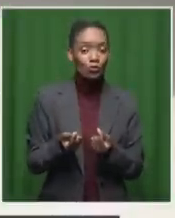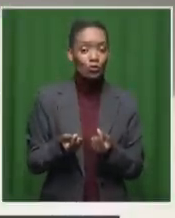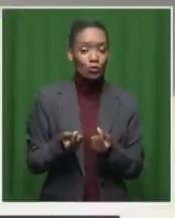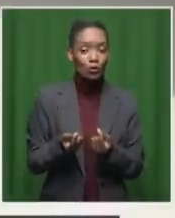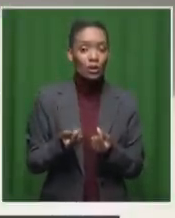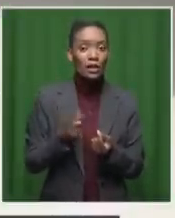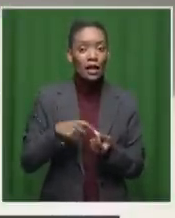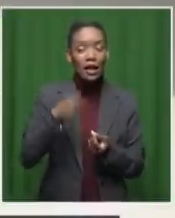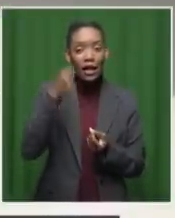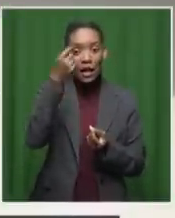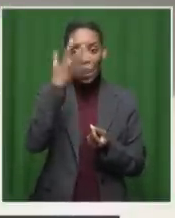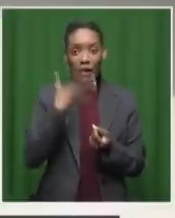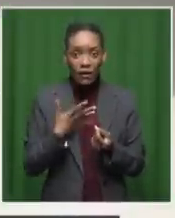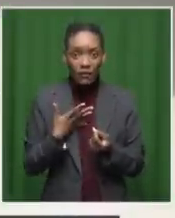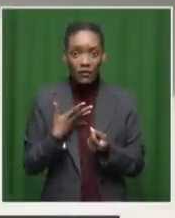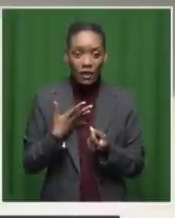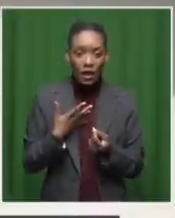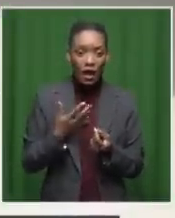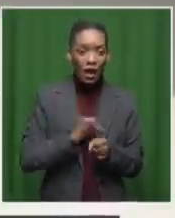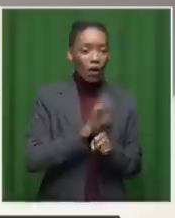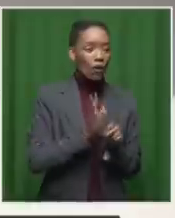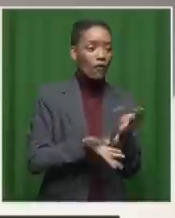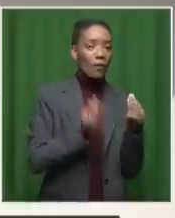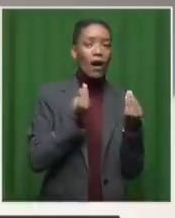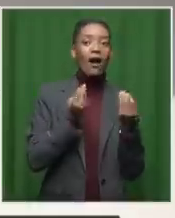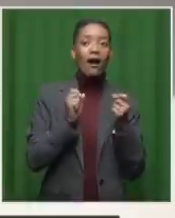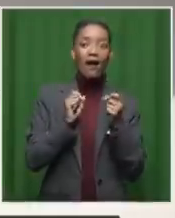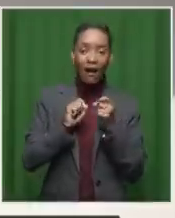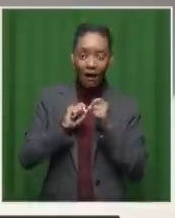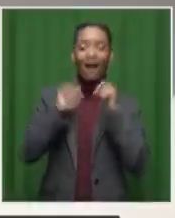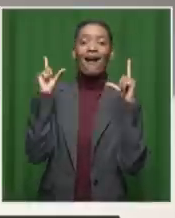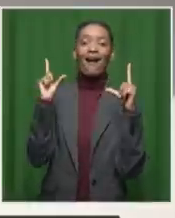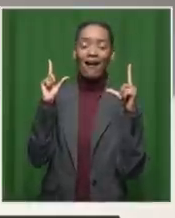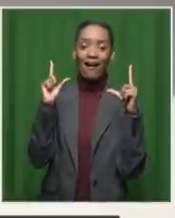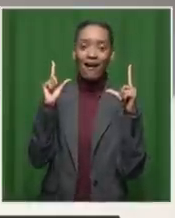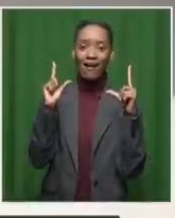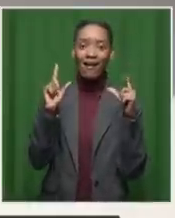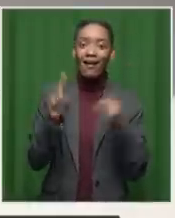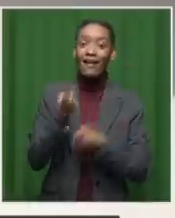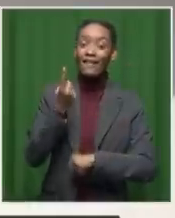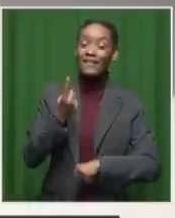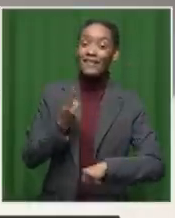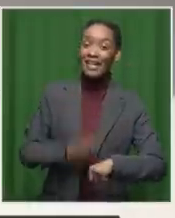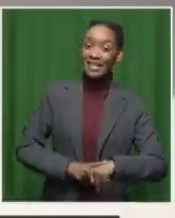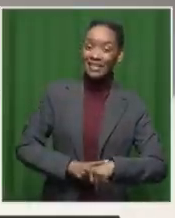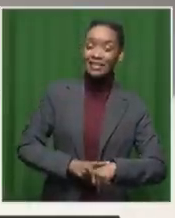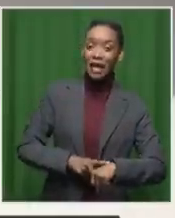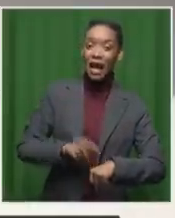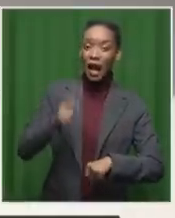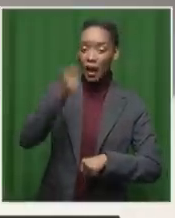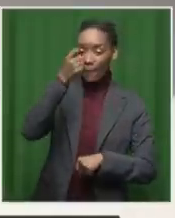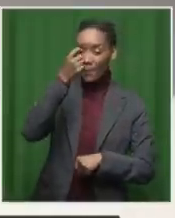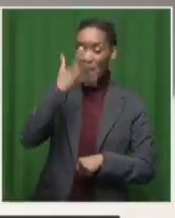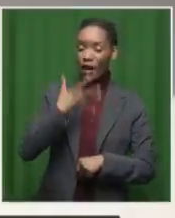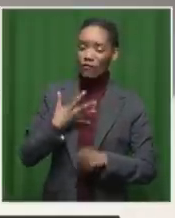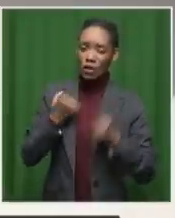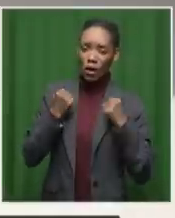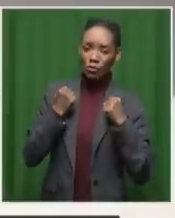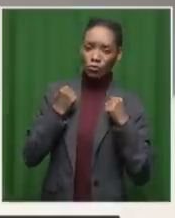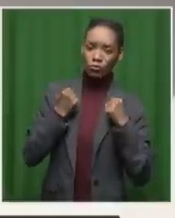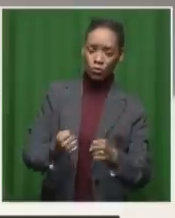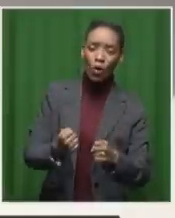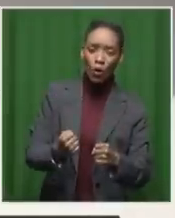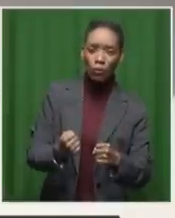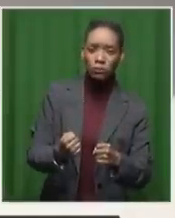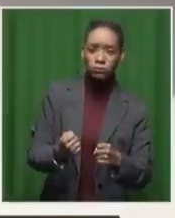wake-up for Africa. And for the first time, Africa came strong as a continent and said, we